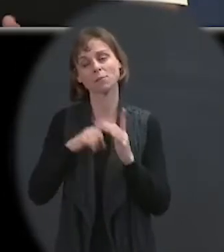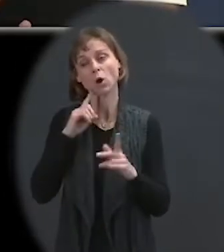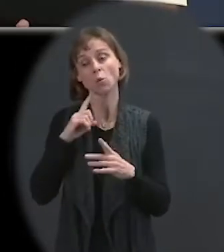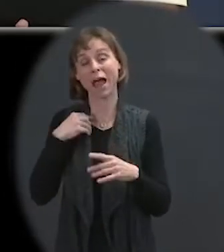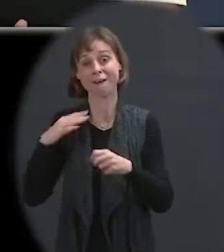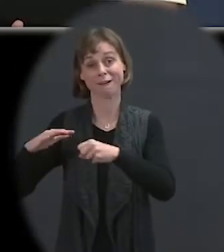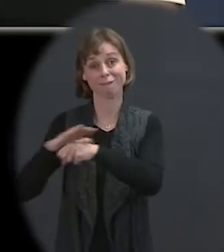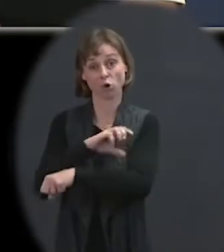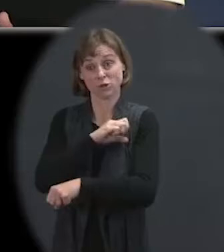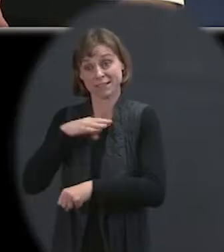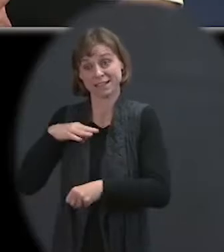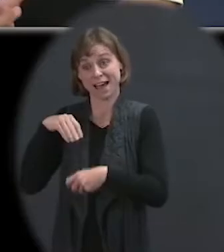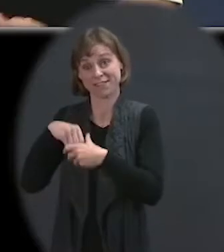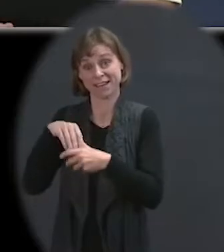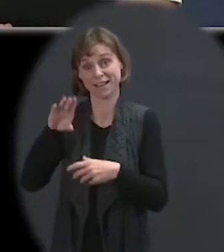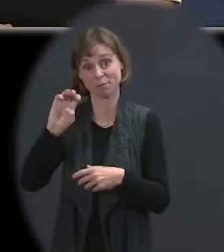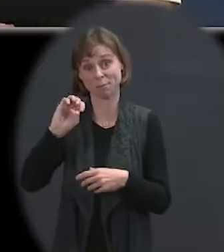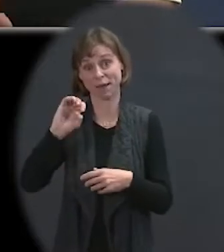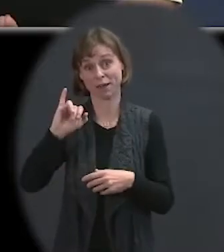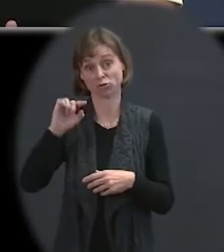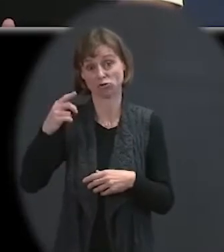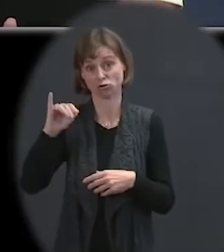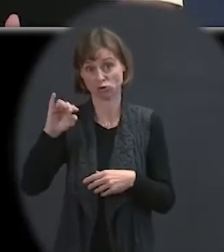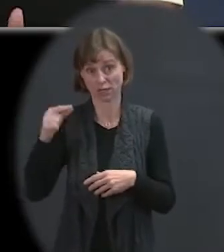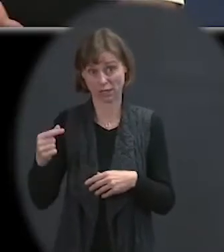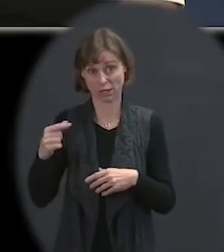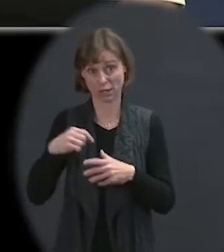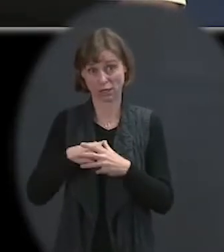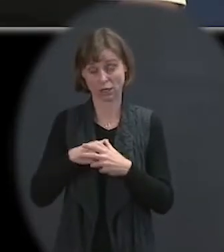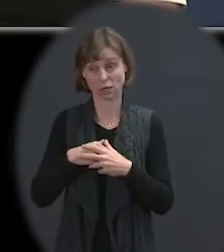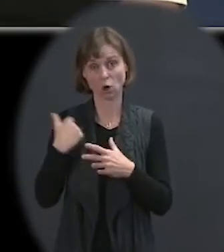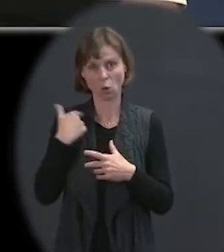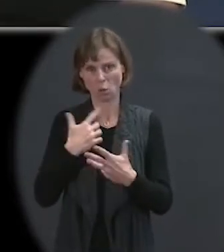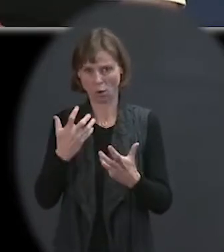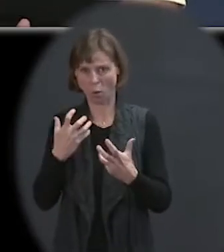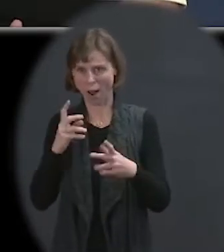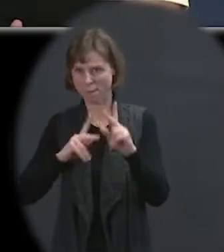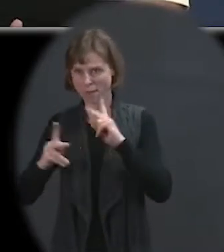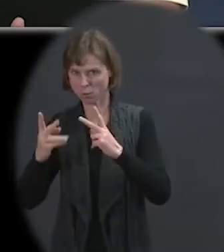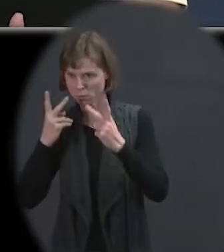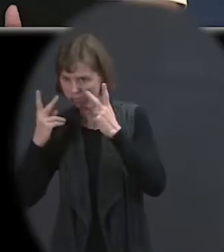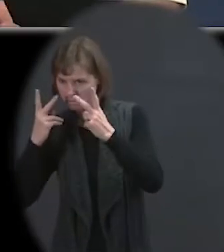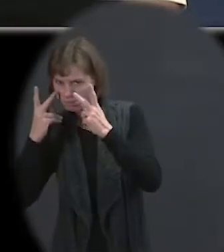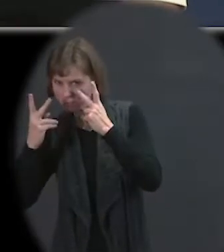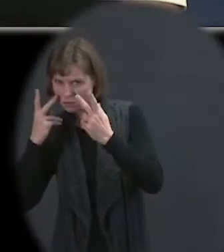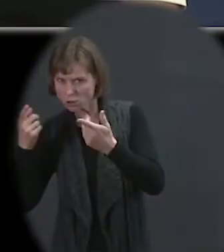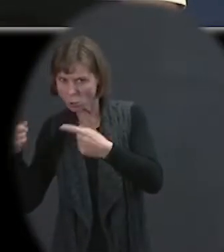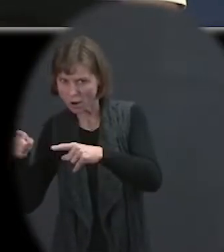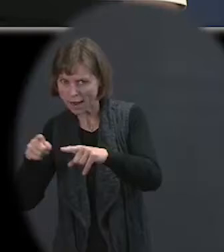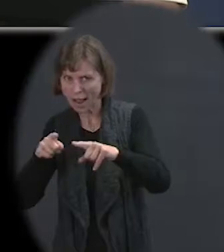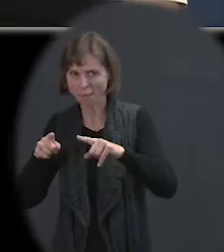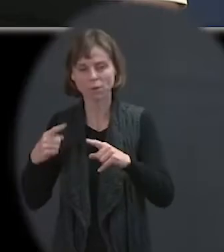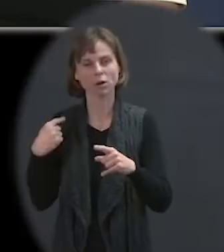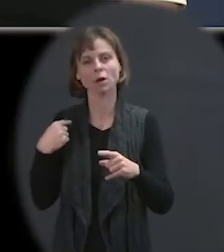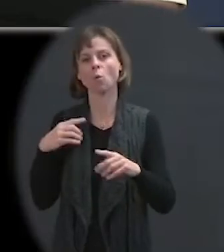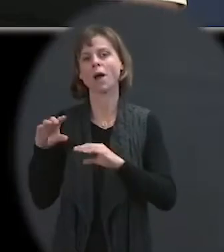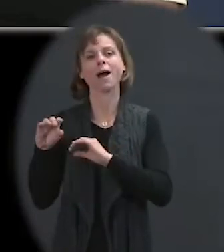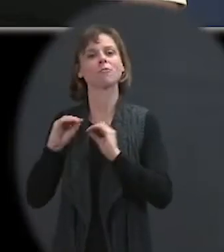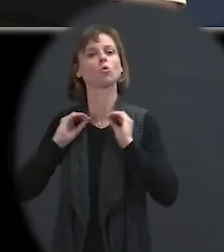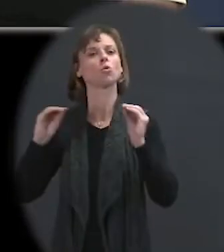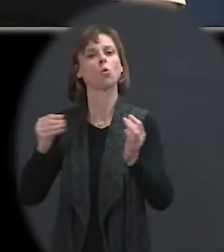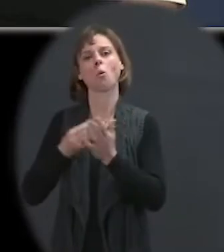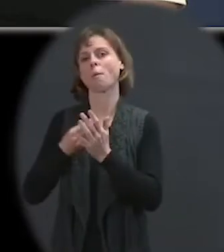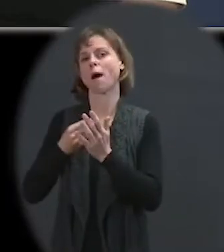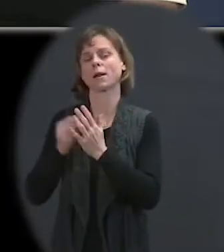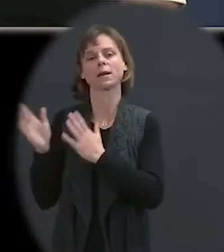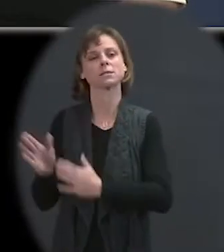embassy to ensure we have eyes and ears on the ground. As you noted, there's no funding anticipated or planned to go to that facility